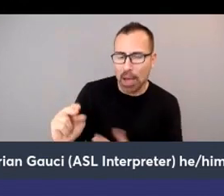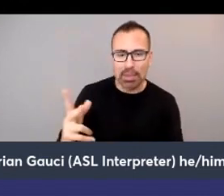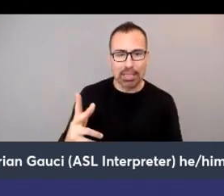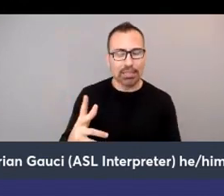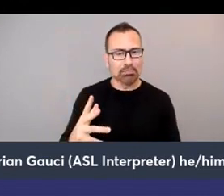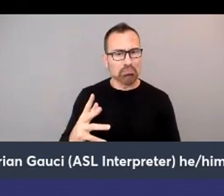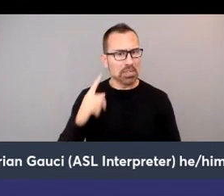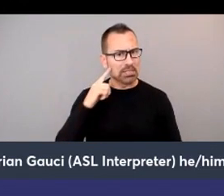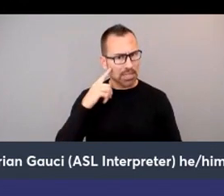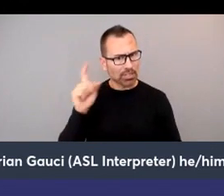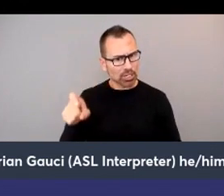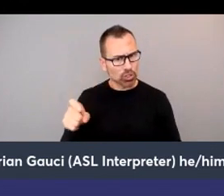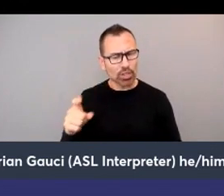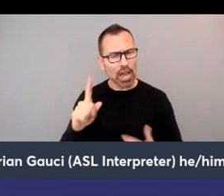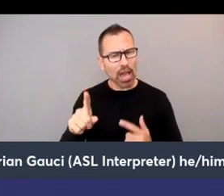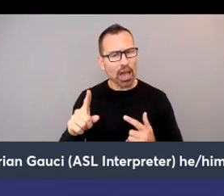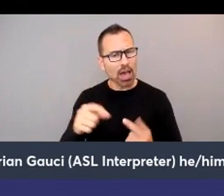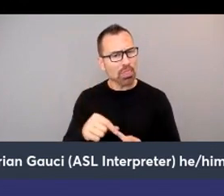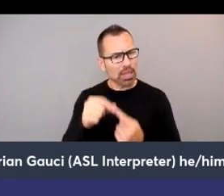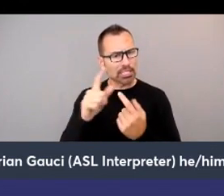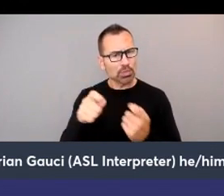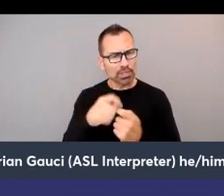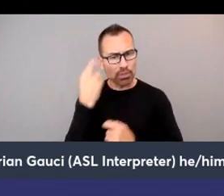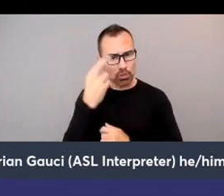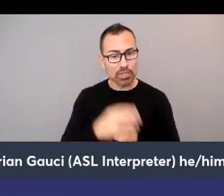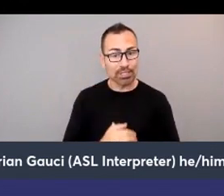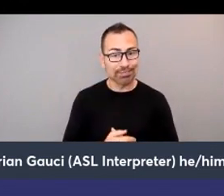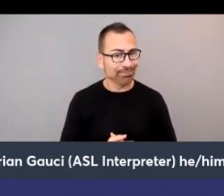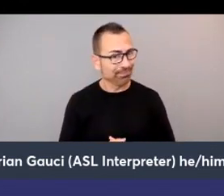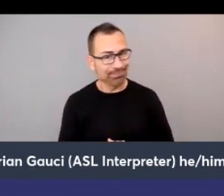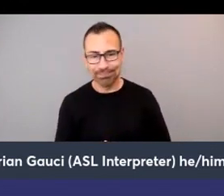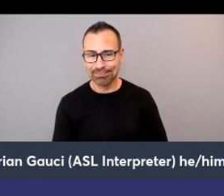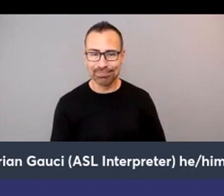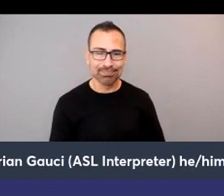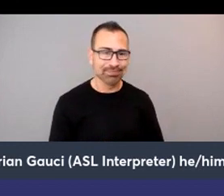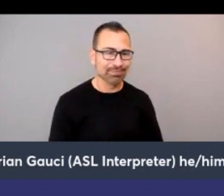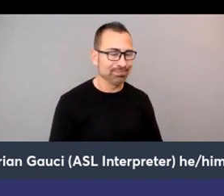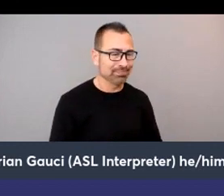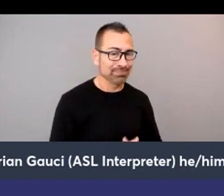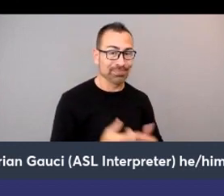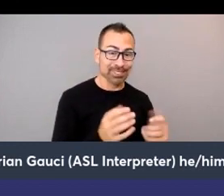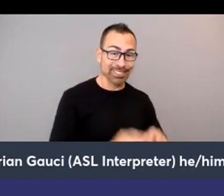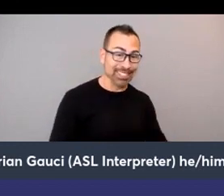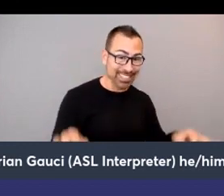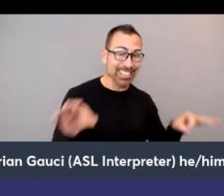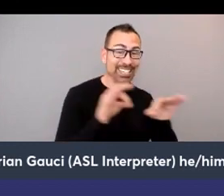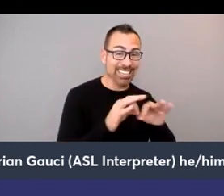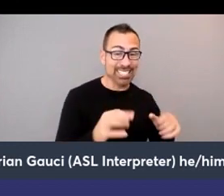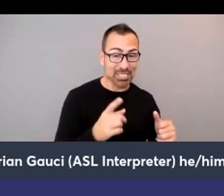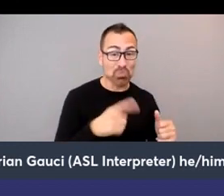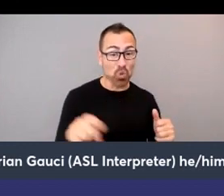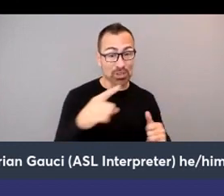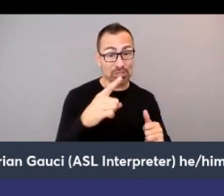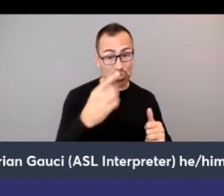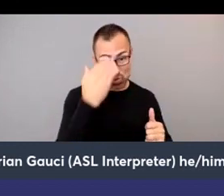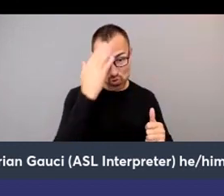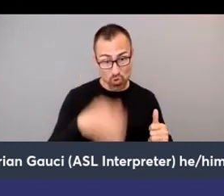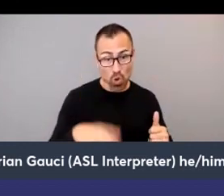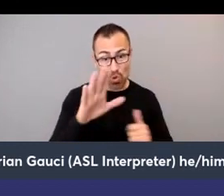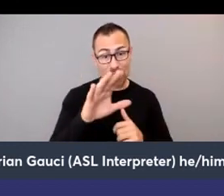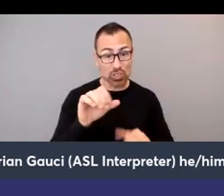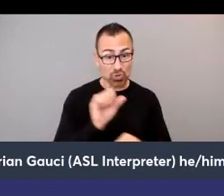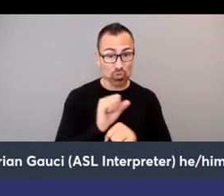very specific reason. Now, it is very important to distinguish that your workload can afford that extra latency, right? So as we can